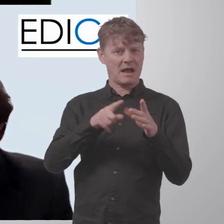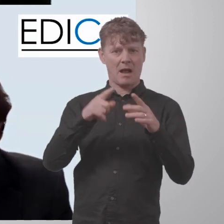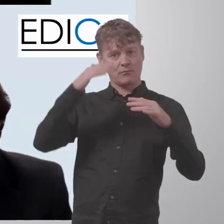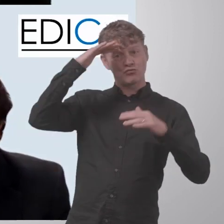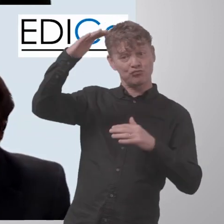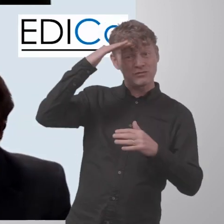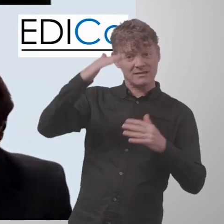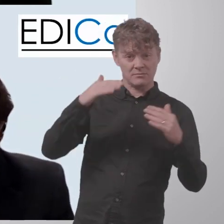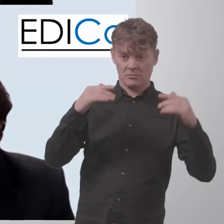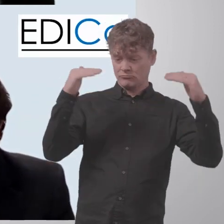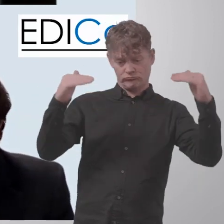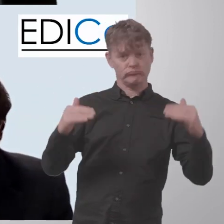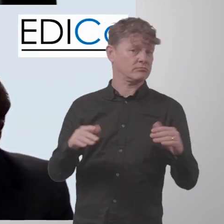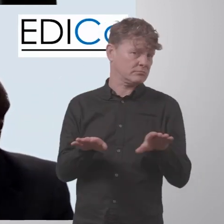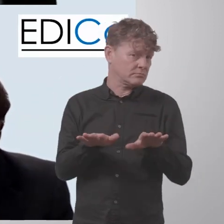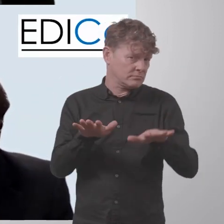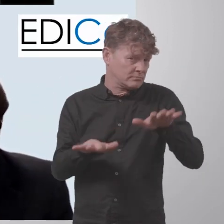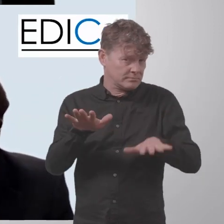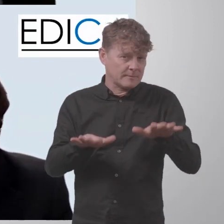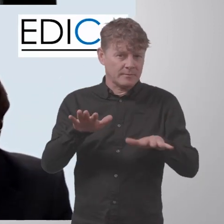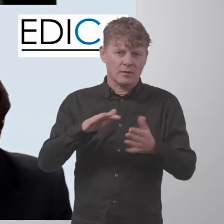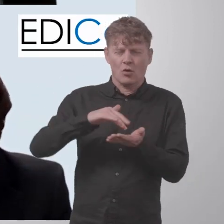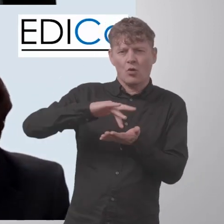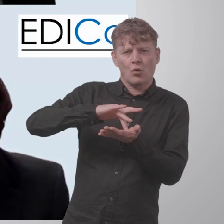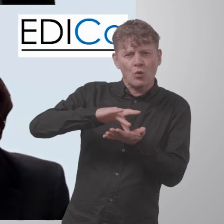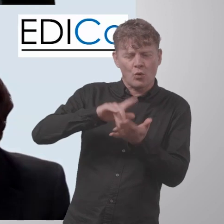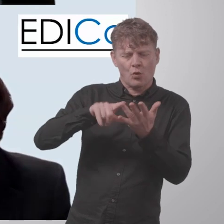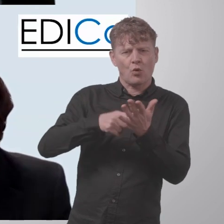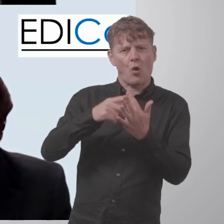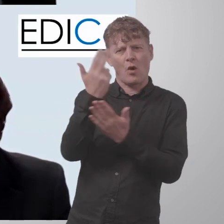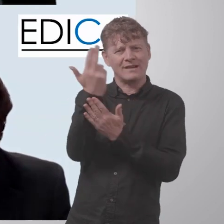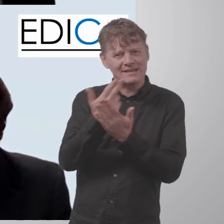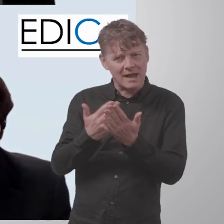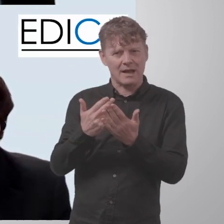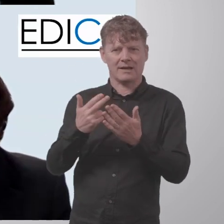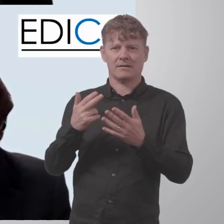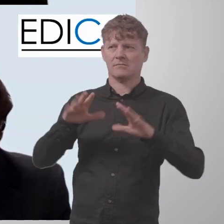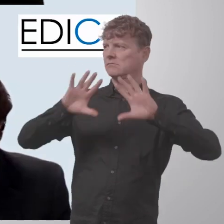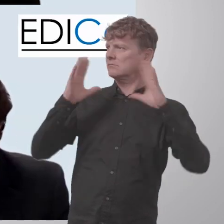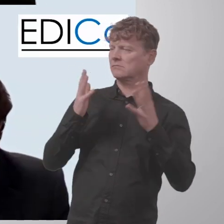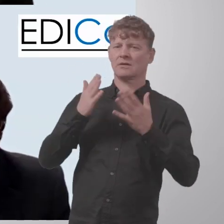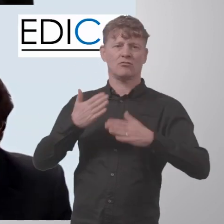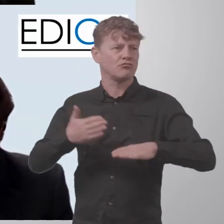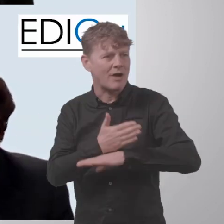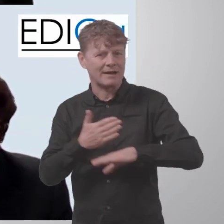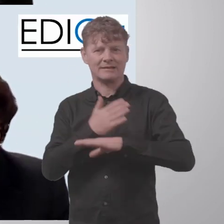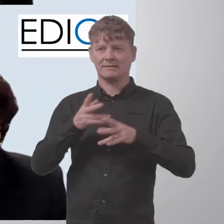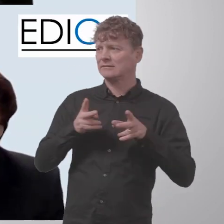about co-design of practices that support people and make